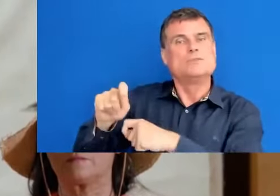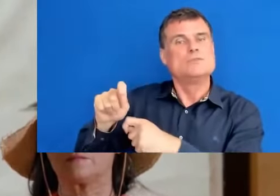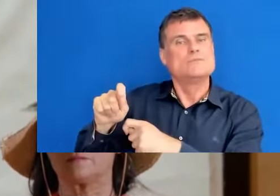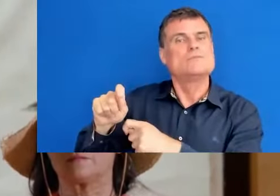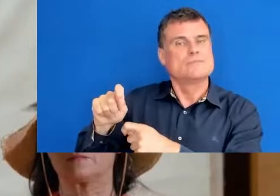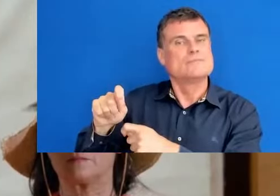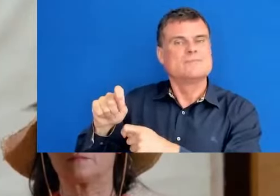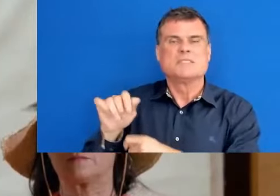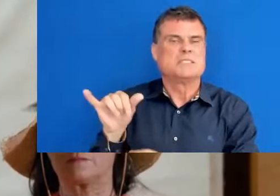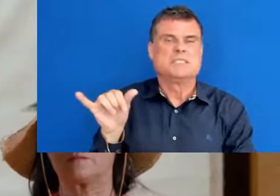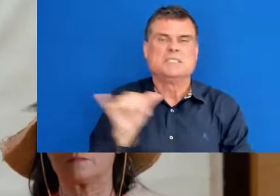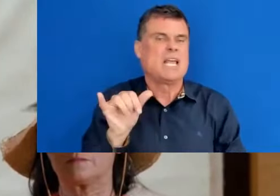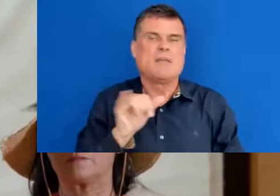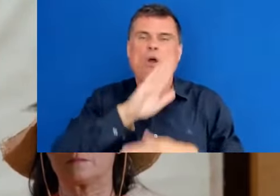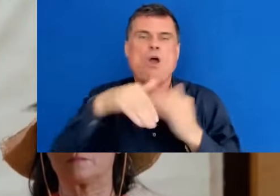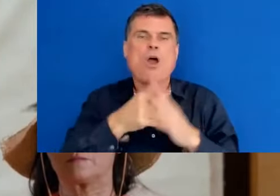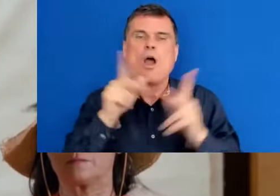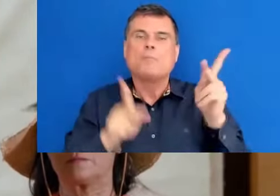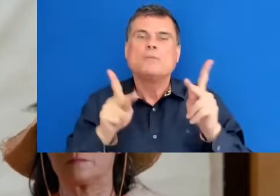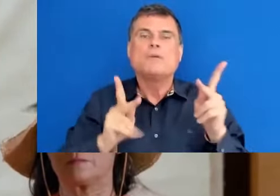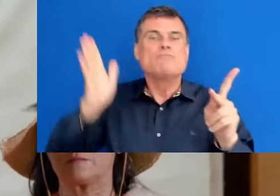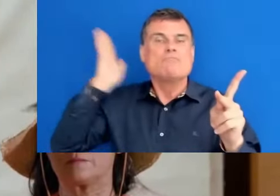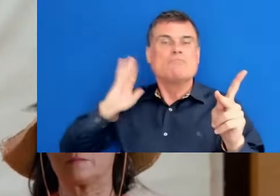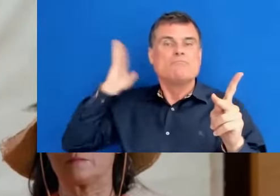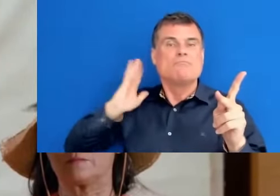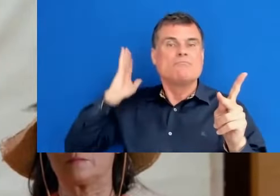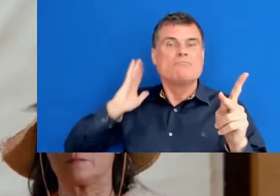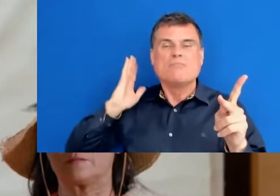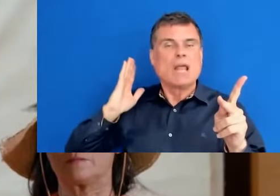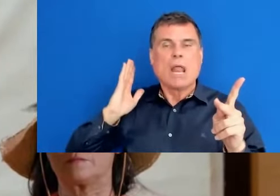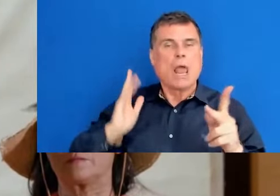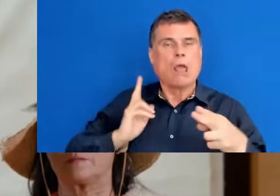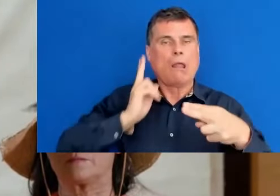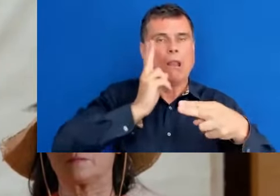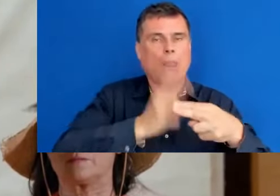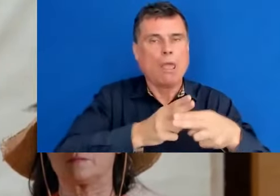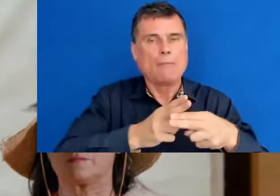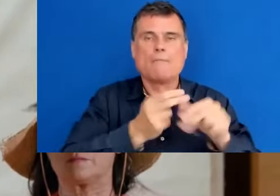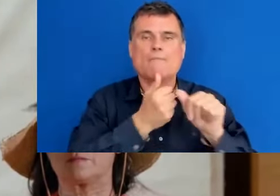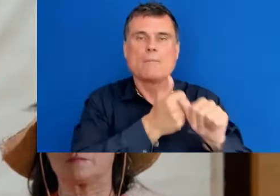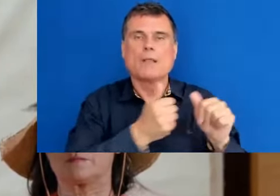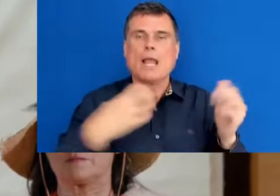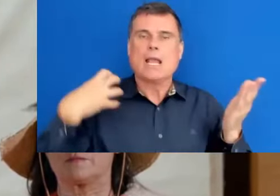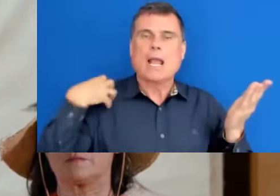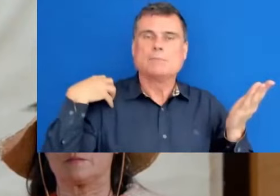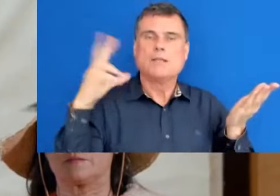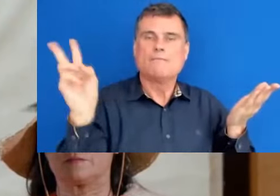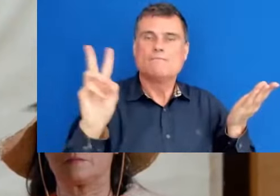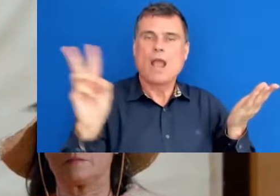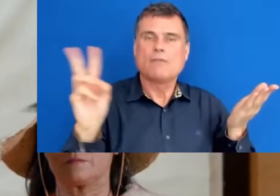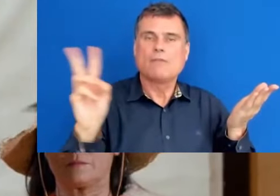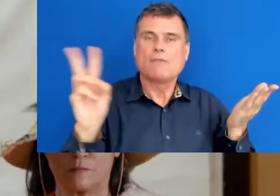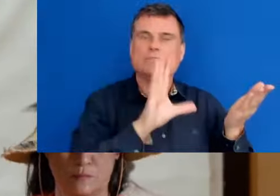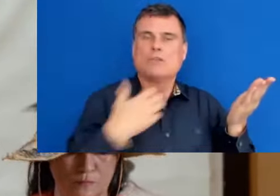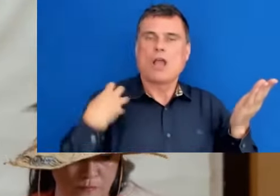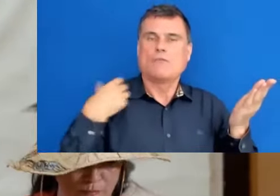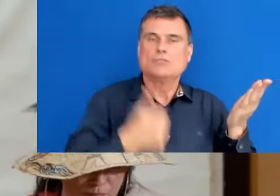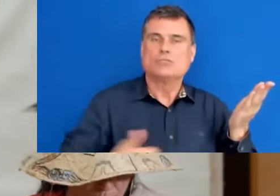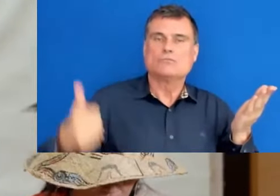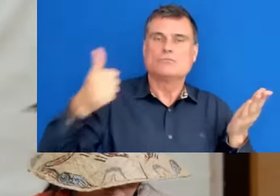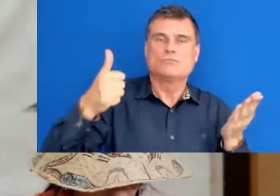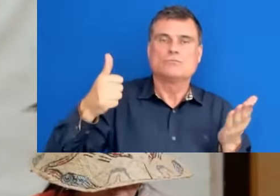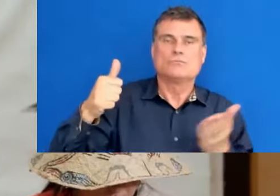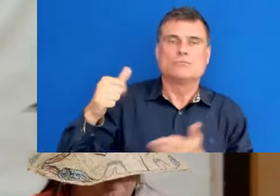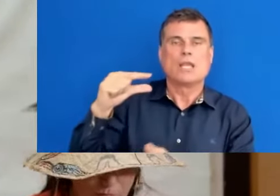area as the visitors of the day did back then, and it is now named after one of Captain Vancouver's officers.